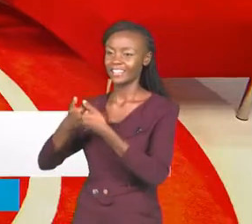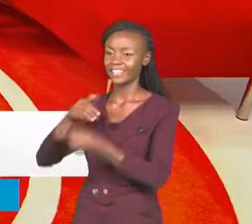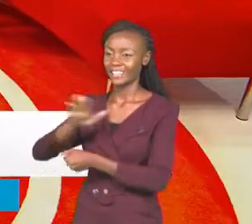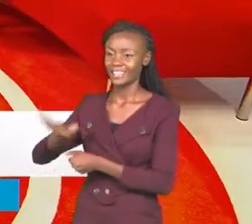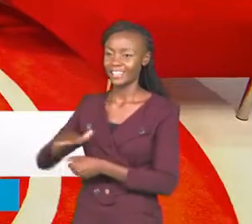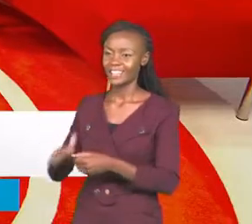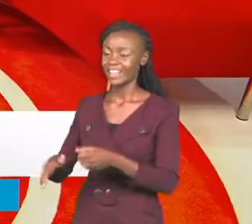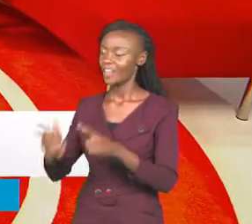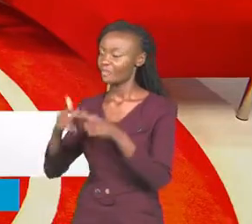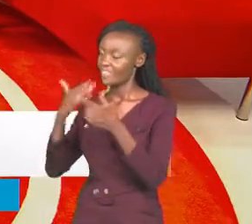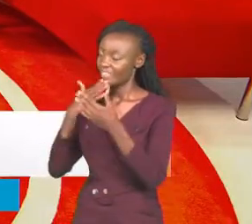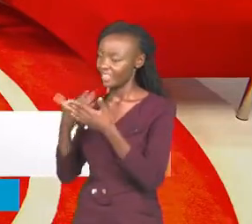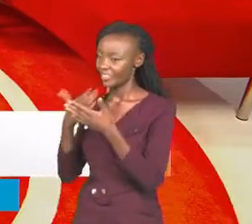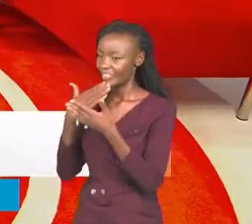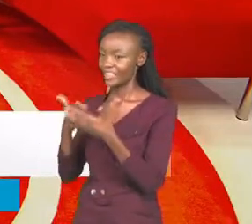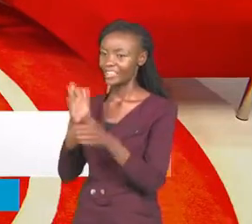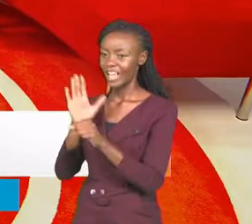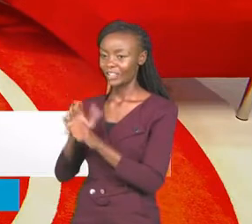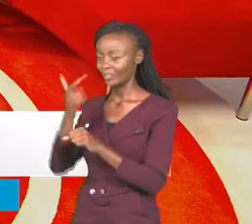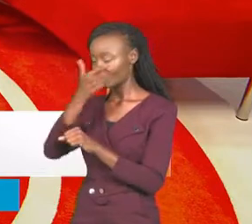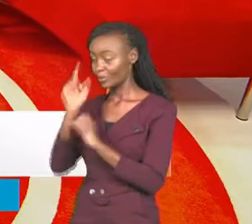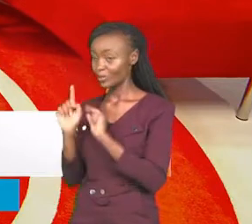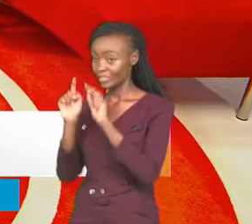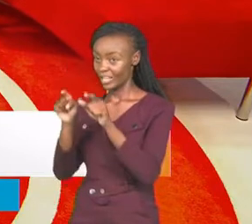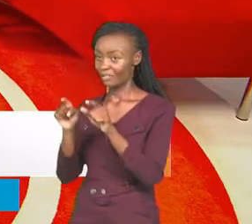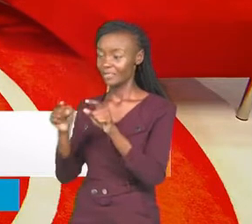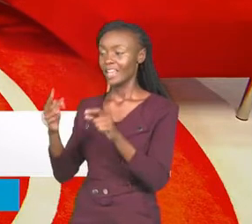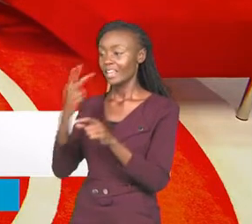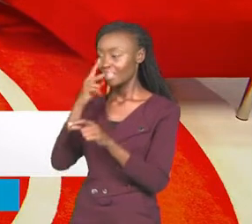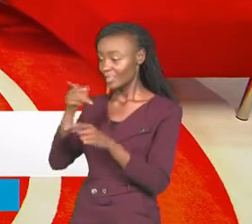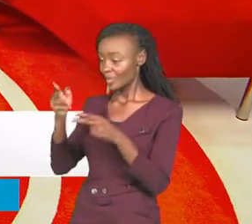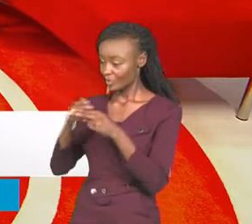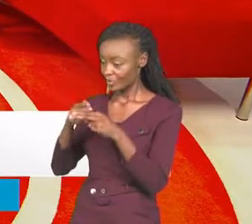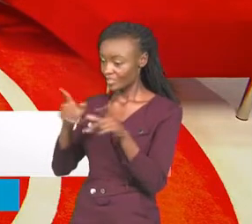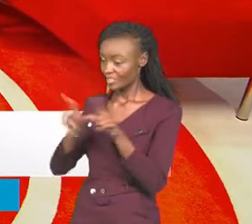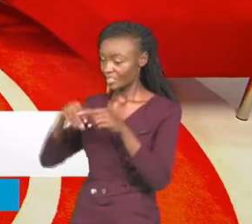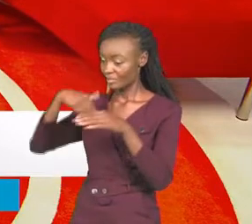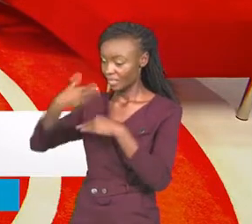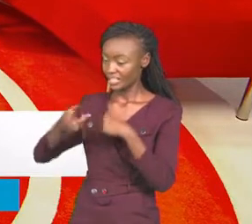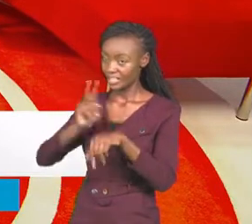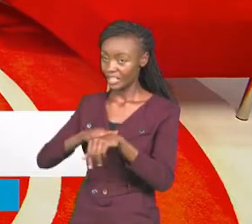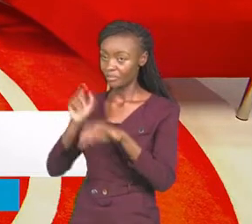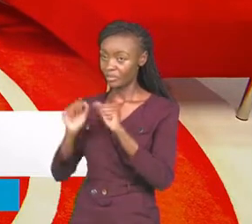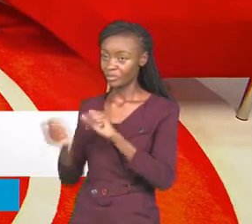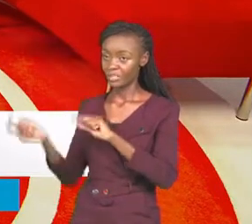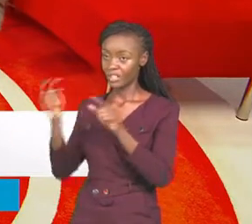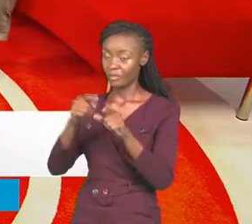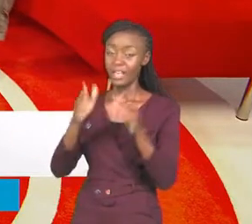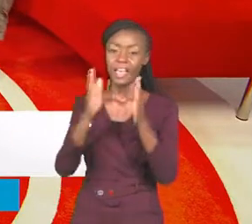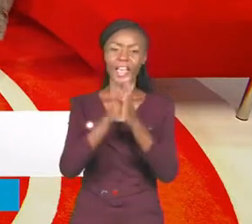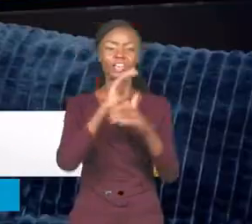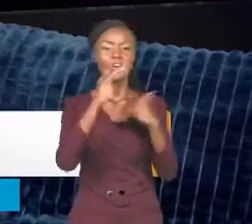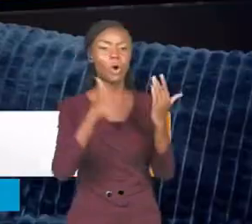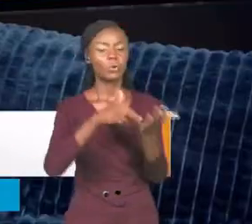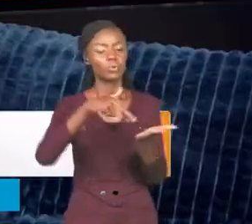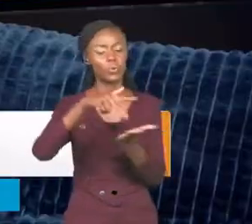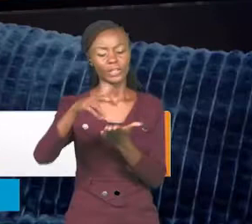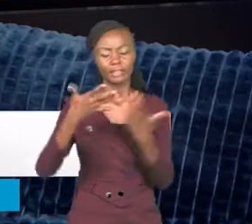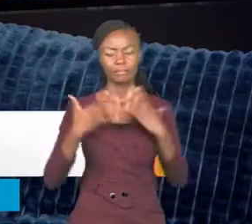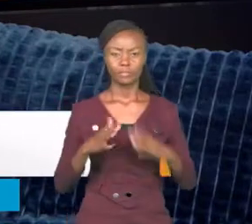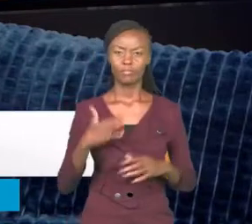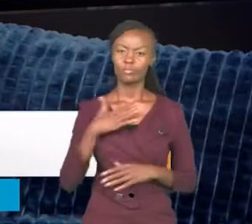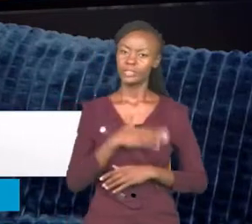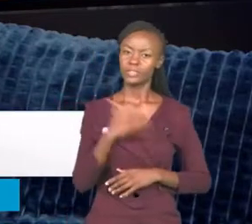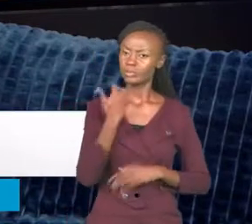Anyway, thank you so much, Bwana Samuel, for coming. Thank you. And of course, see you soon. And let's hope now sunny will come back to our roads. Mm-hmm. Now, for the pedestrians out here who are kind of putting their